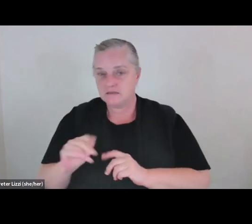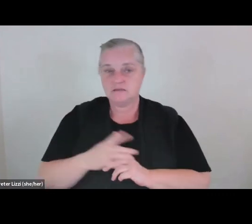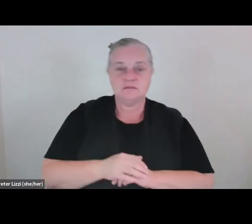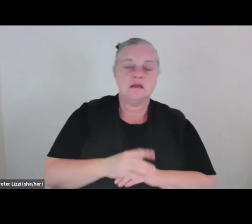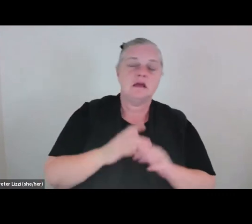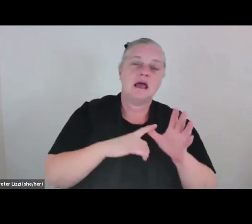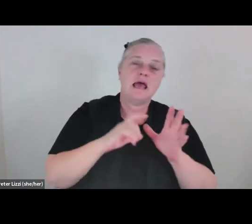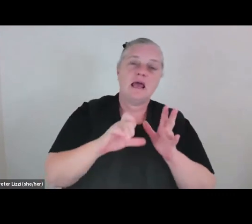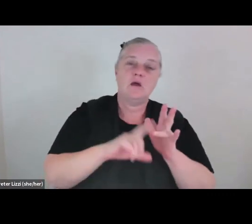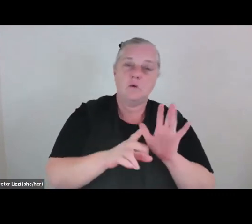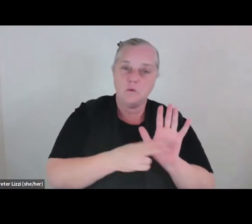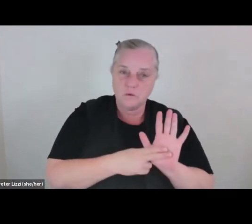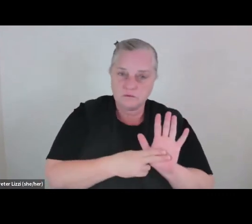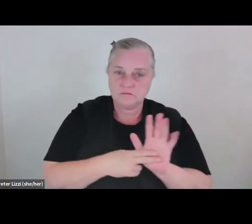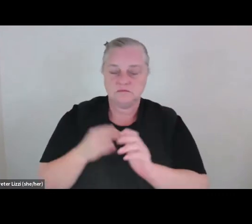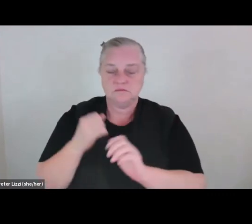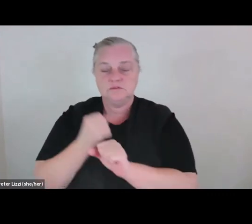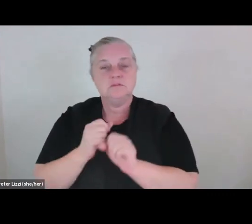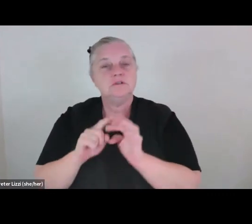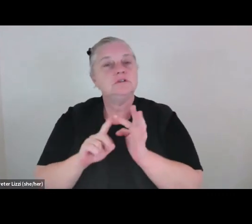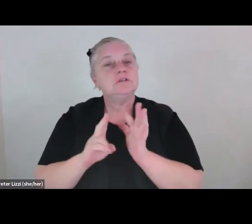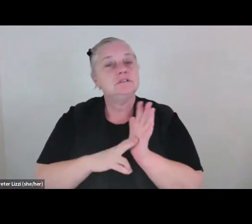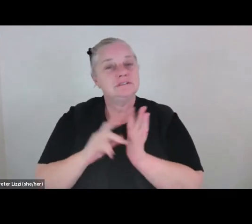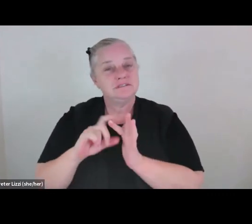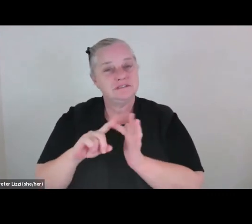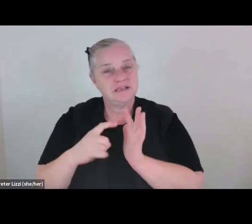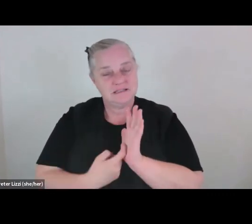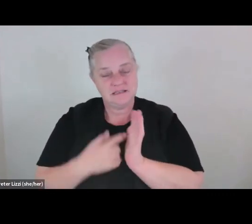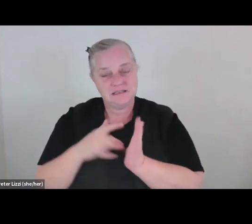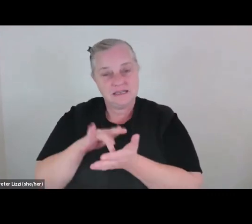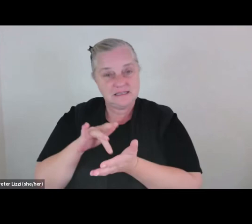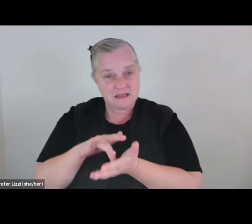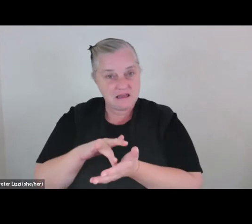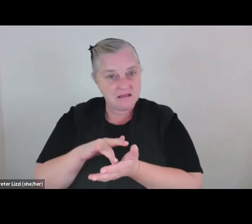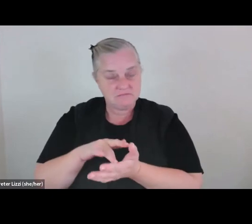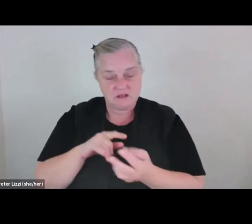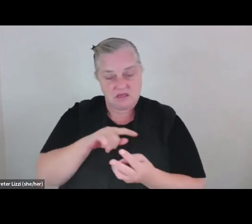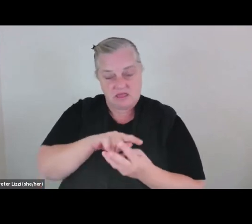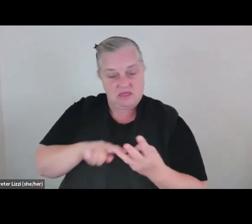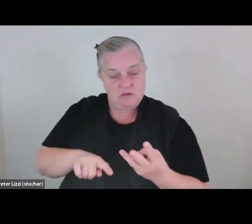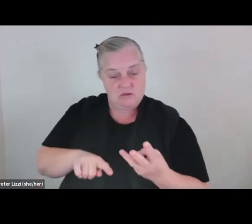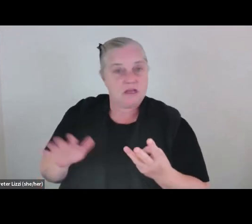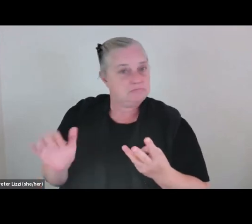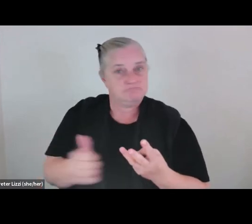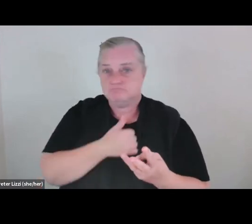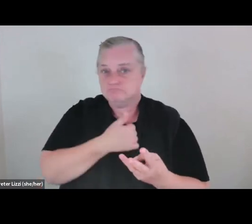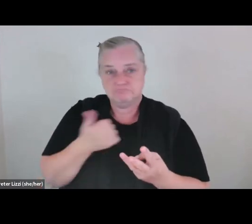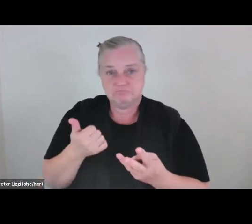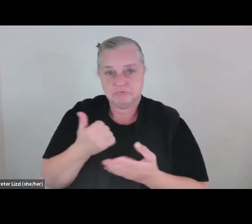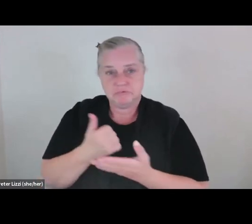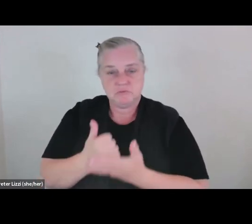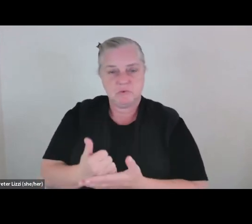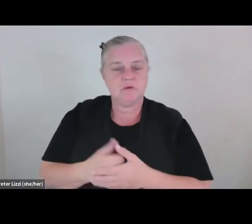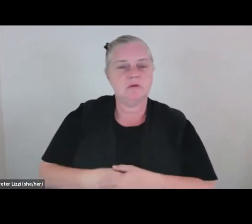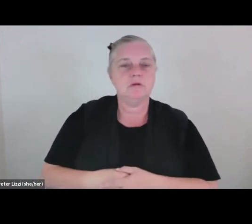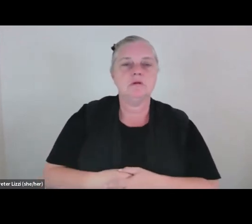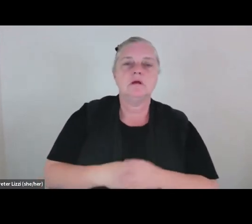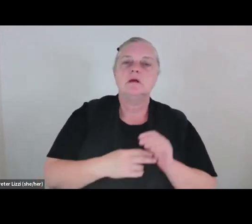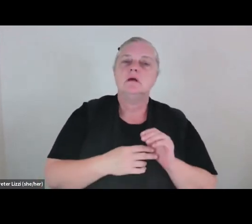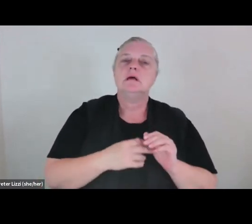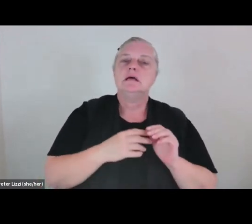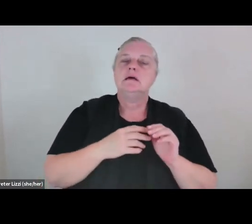those services will be able to provide support. Here I'm coming from Victoria, and so some of our services will be